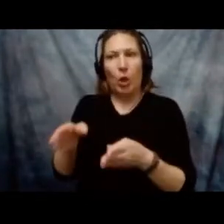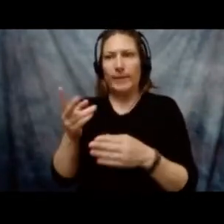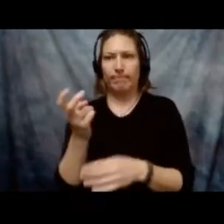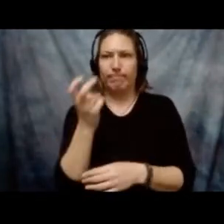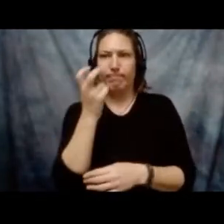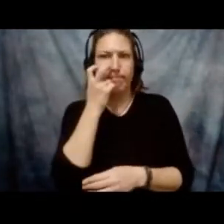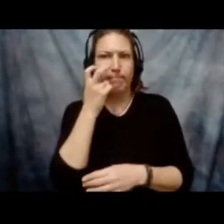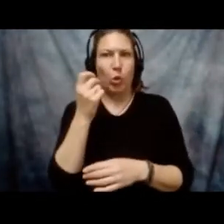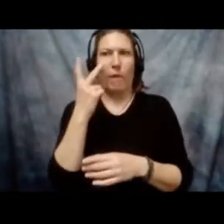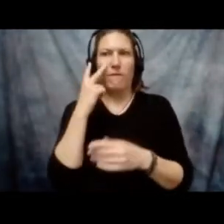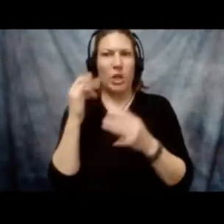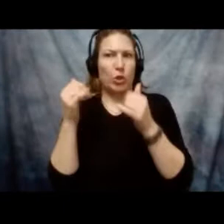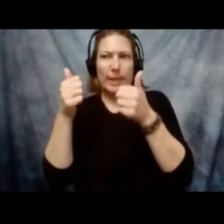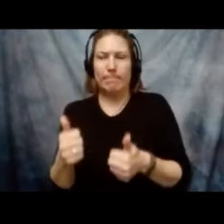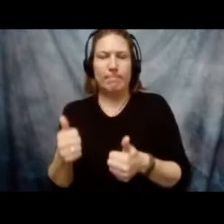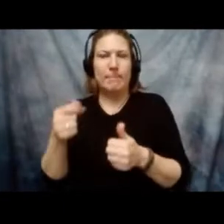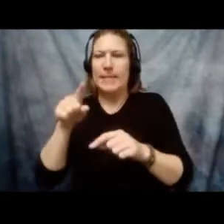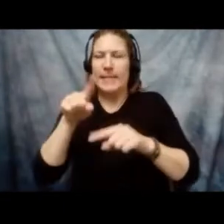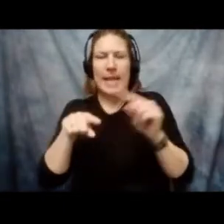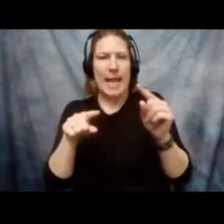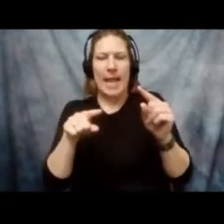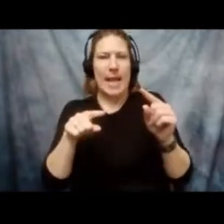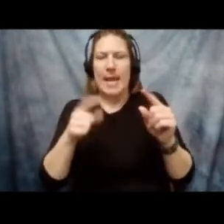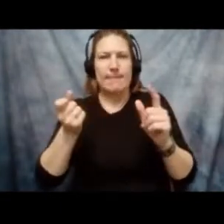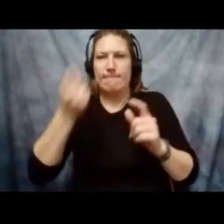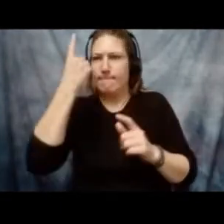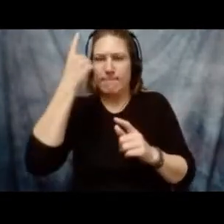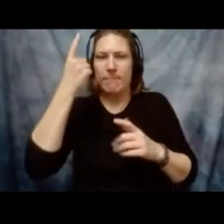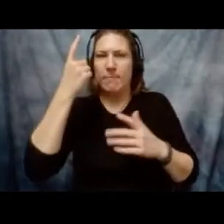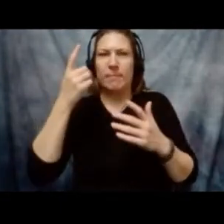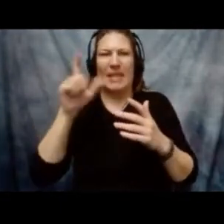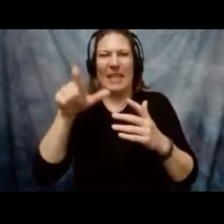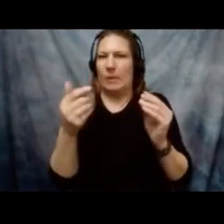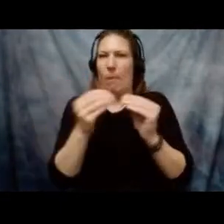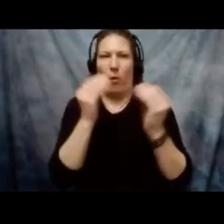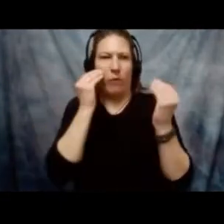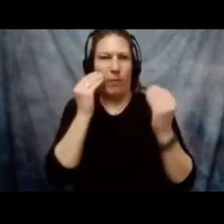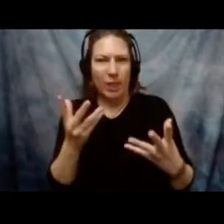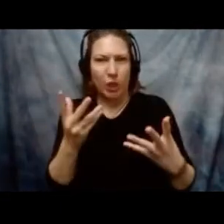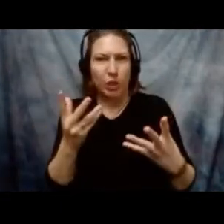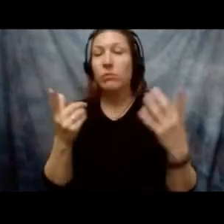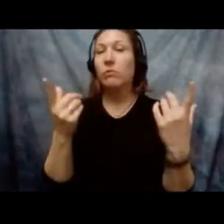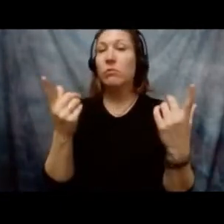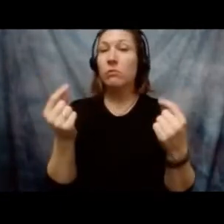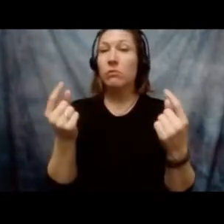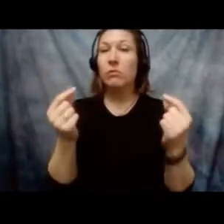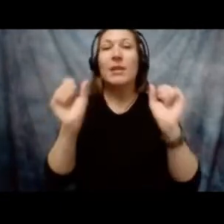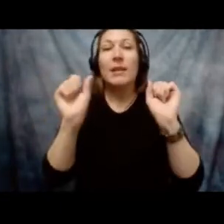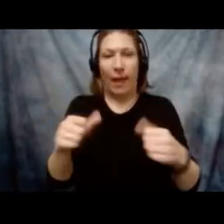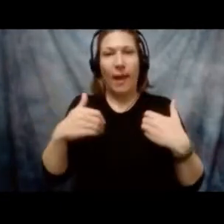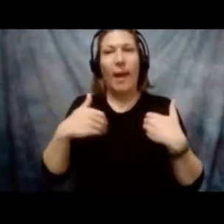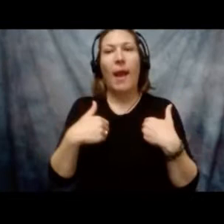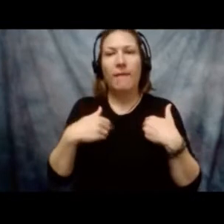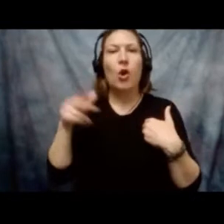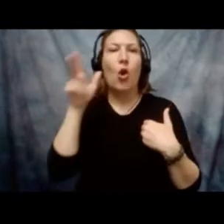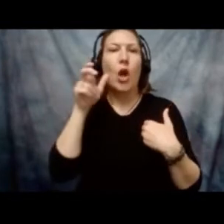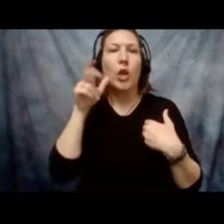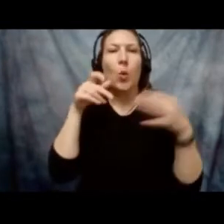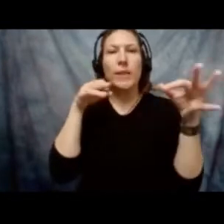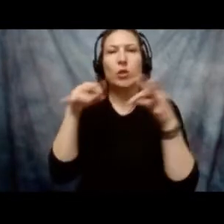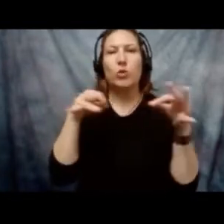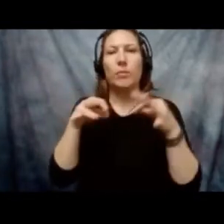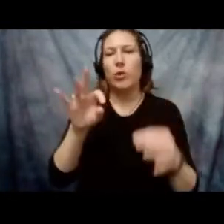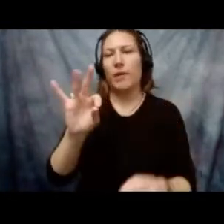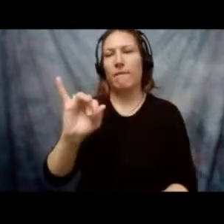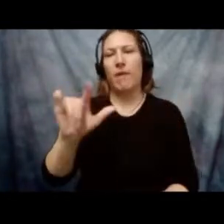appropriate to give to everybody. Well, then you can do what's called an audio description file, where you have this